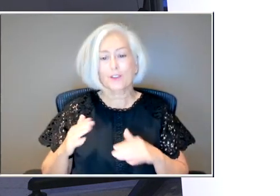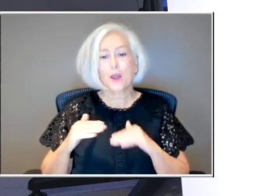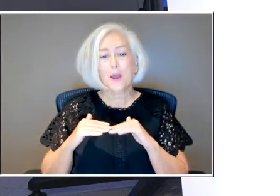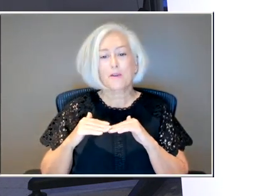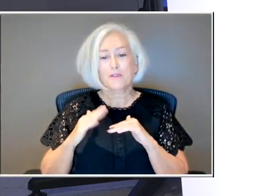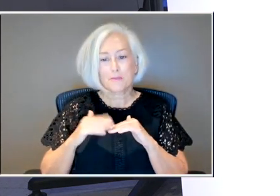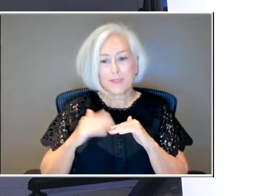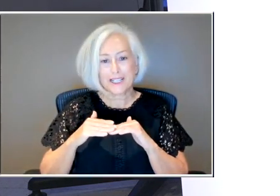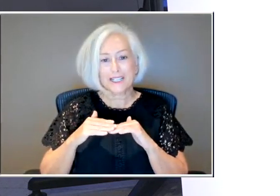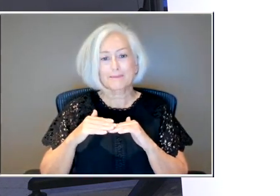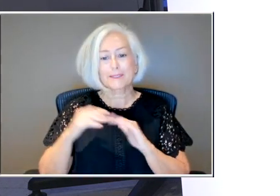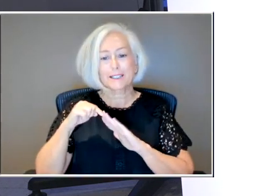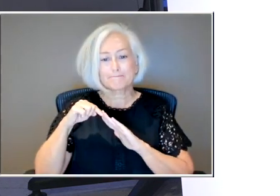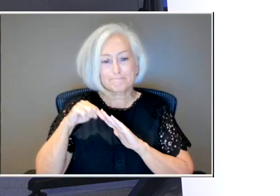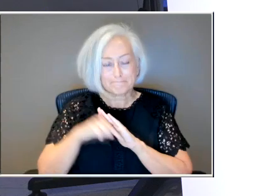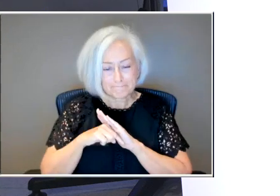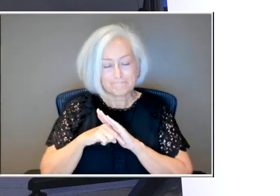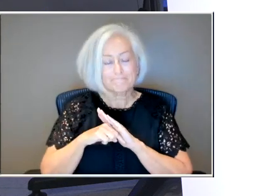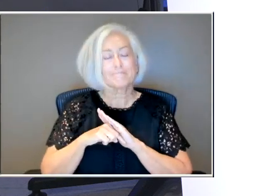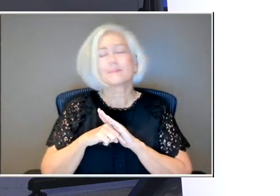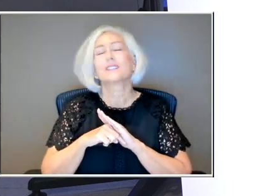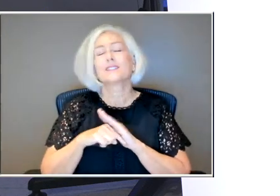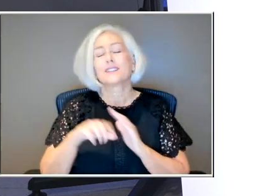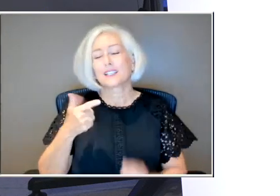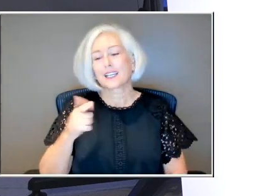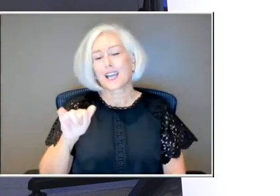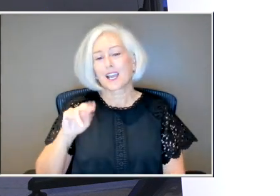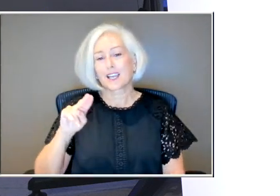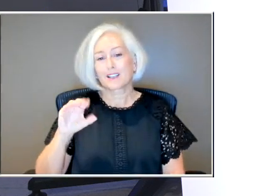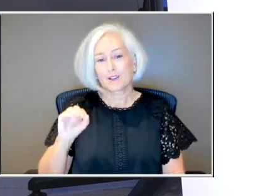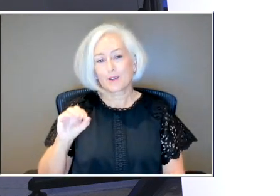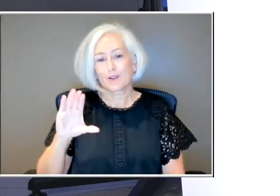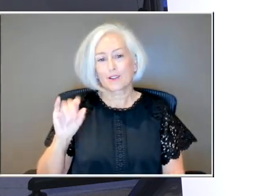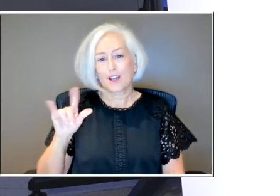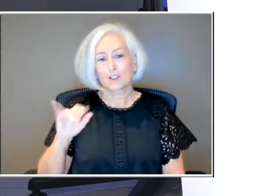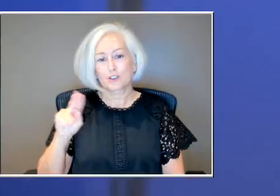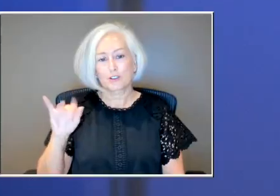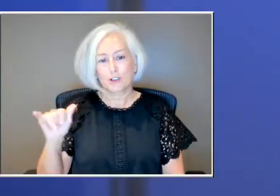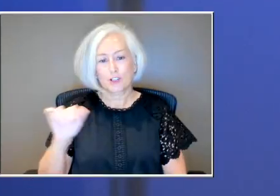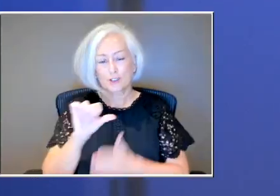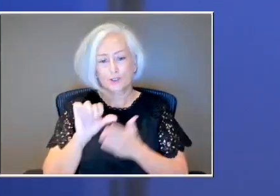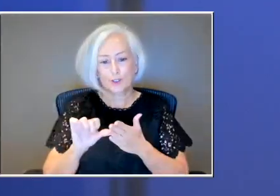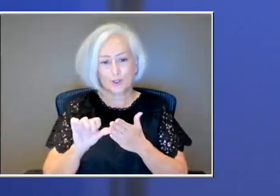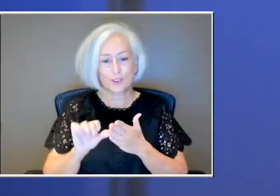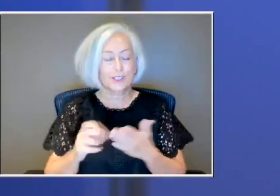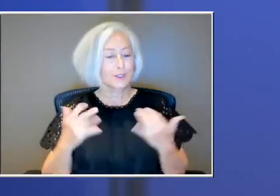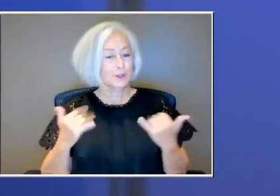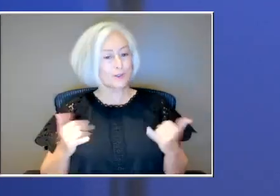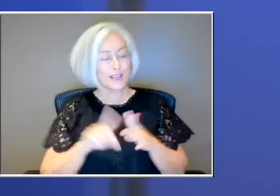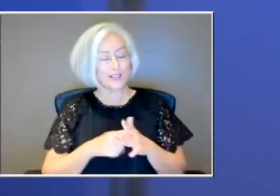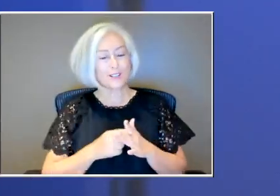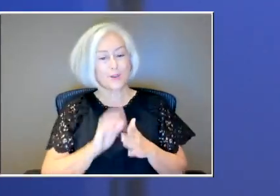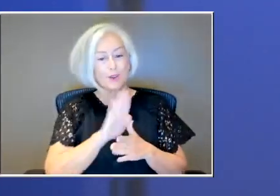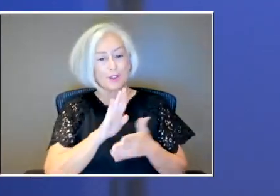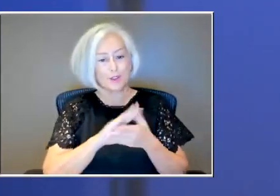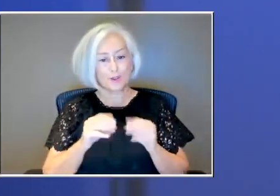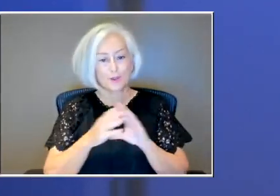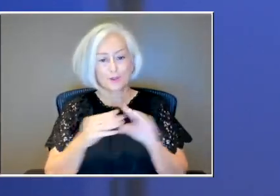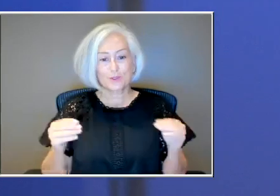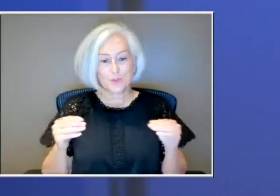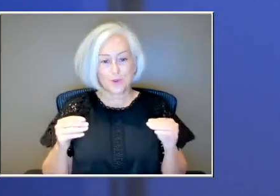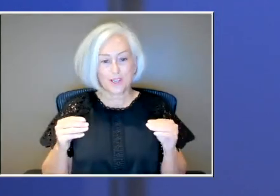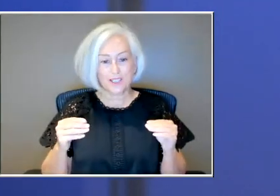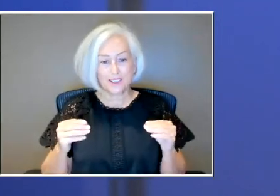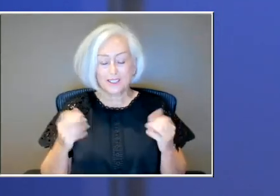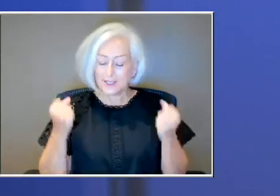Thank you. Thank you. Thanks for being here, Abby, to share. And we're going to start with your story today. It begins like a lot of women who experience